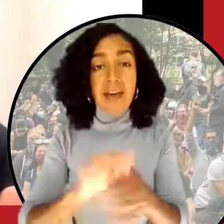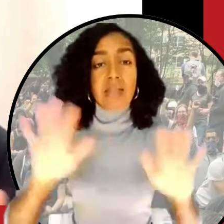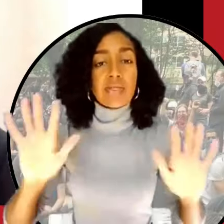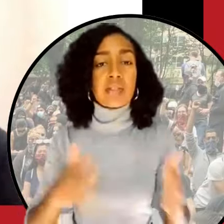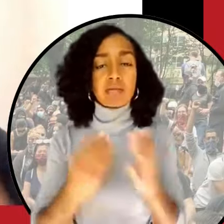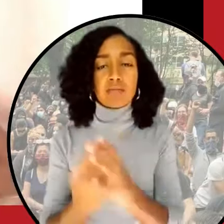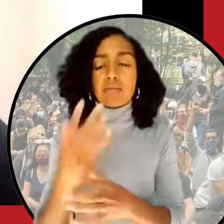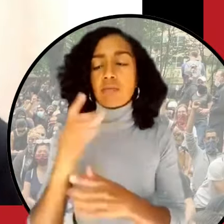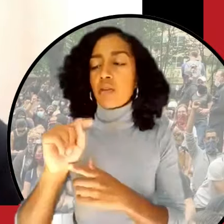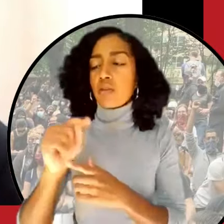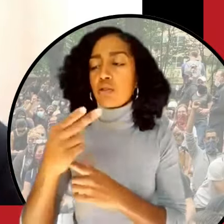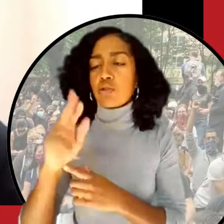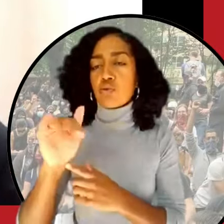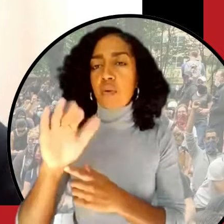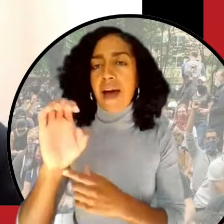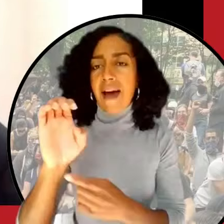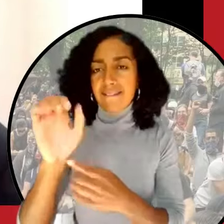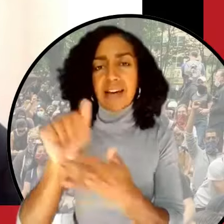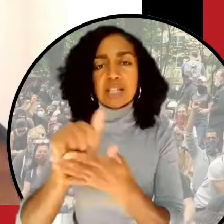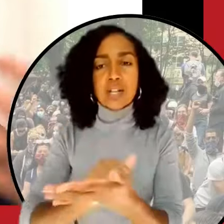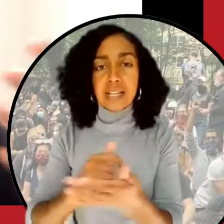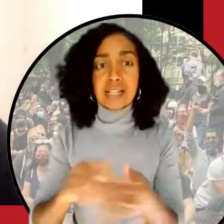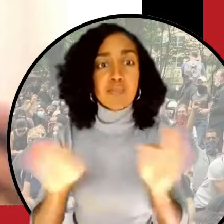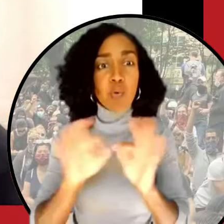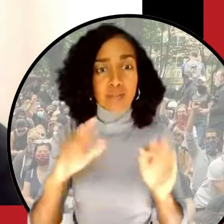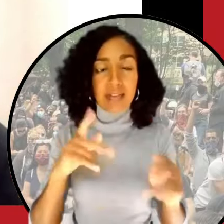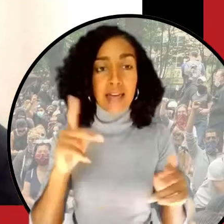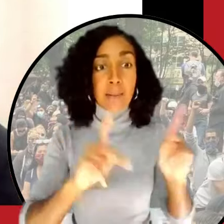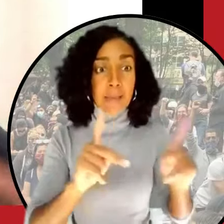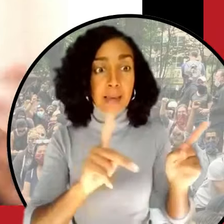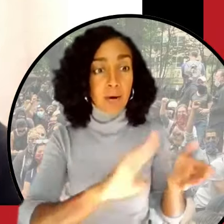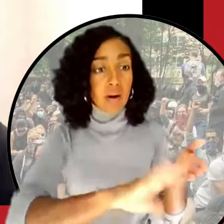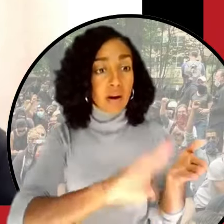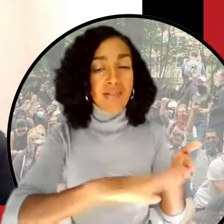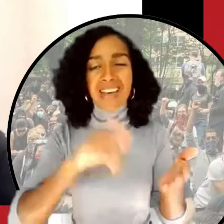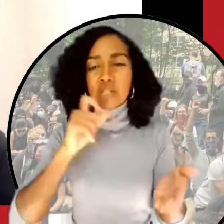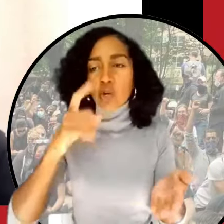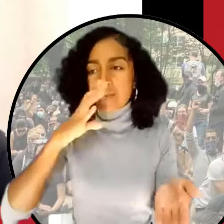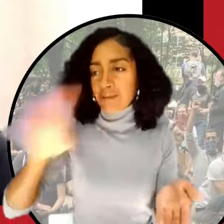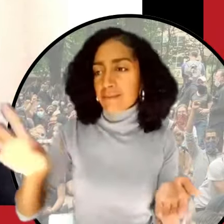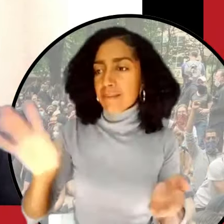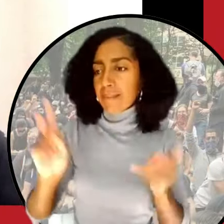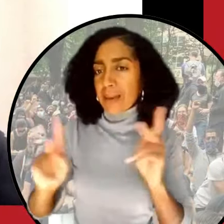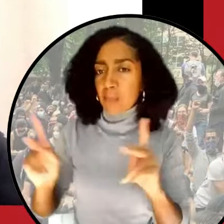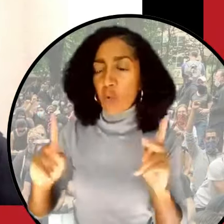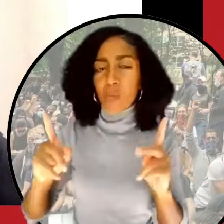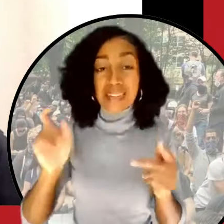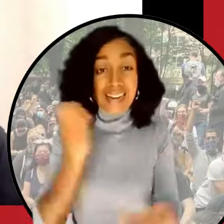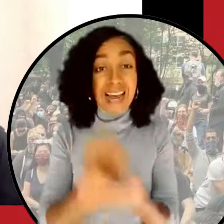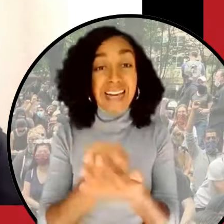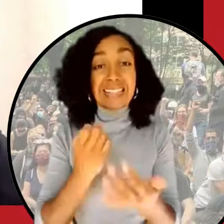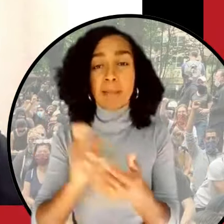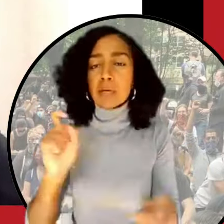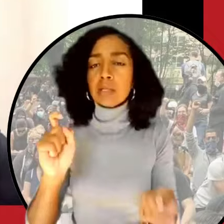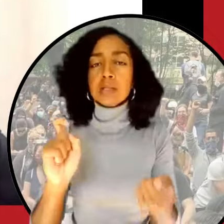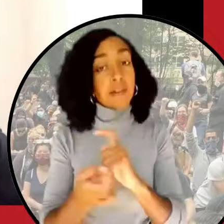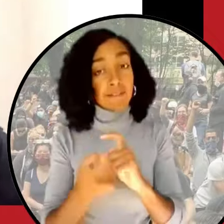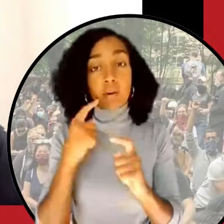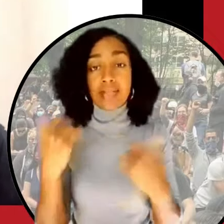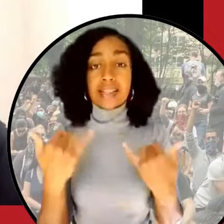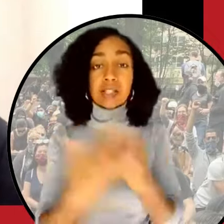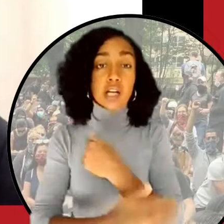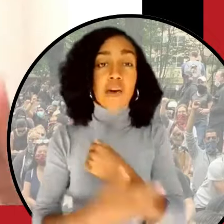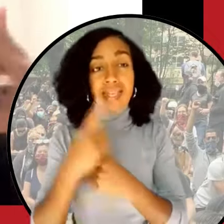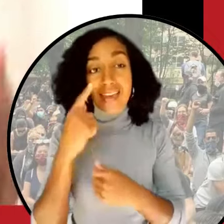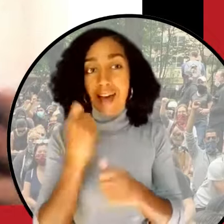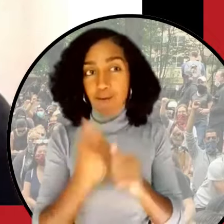have a people's bailout that doesn't leave anybody behind, right? We need some economic shift. in this country. I think everybody that's tuned into this